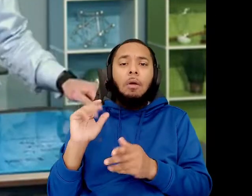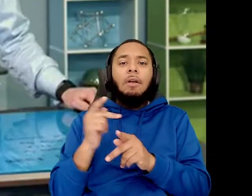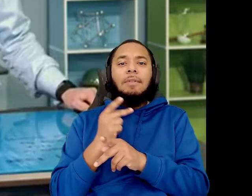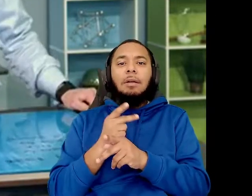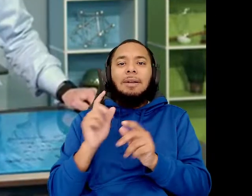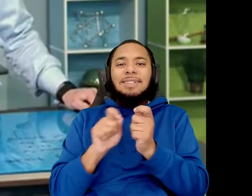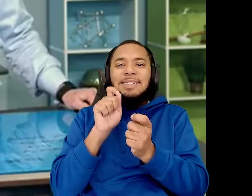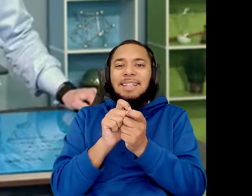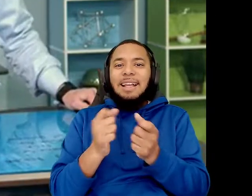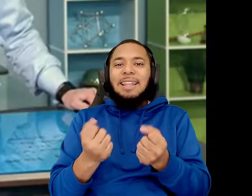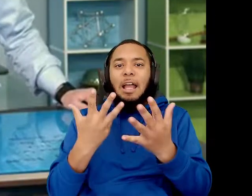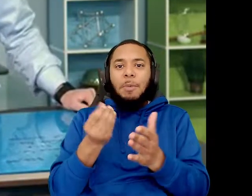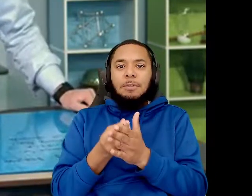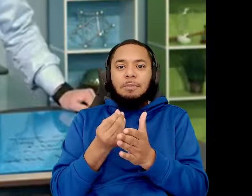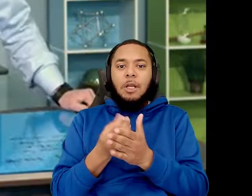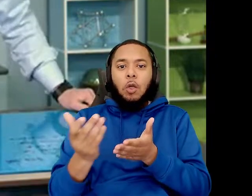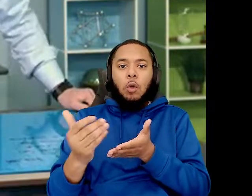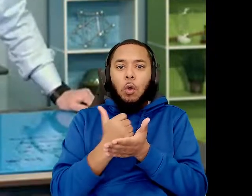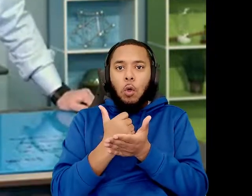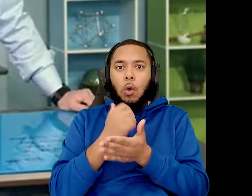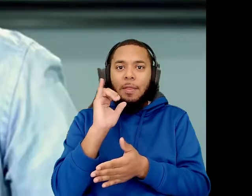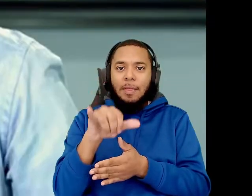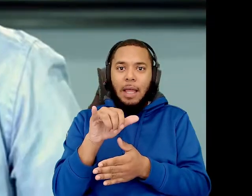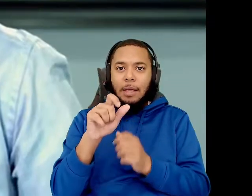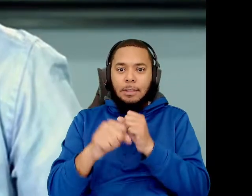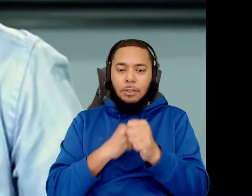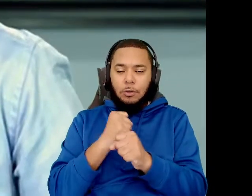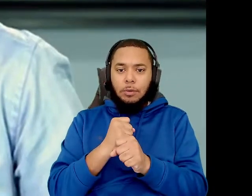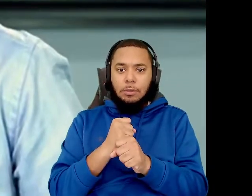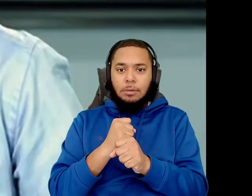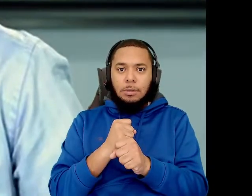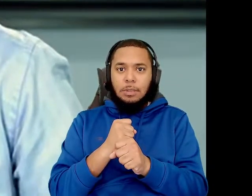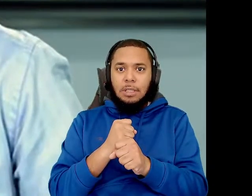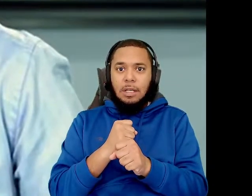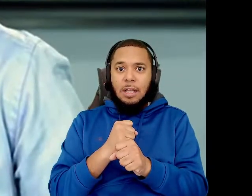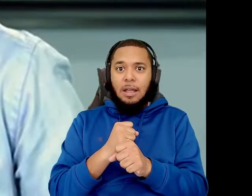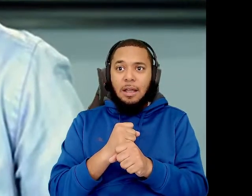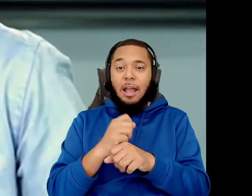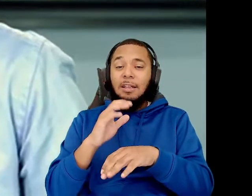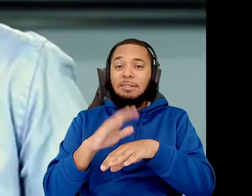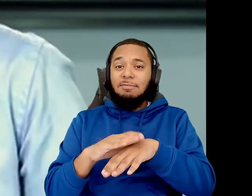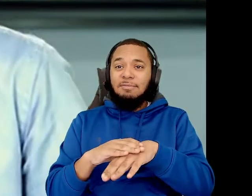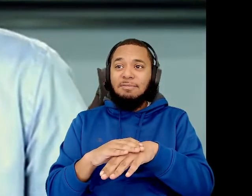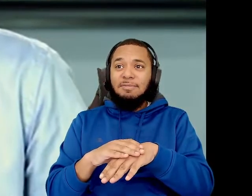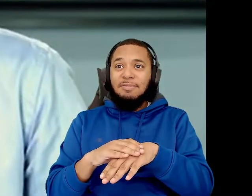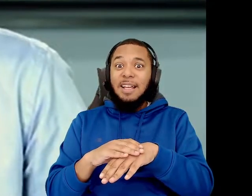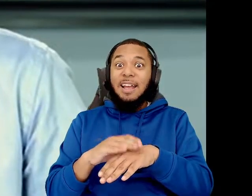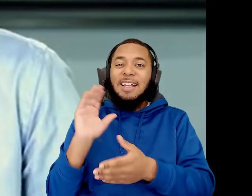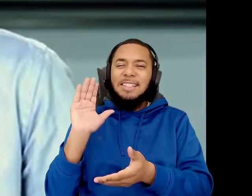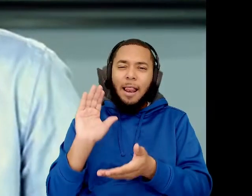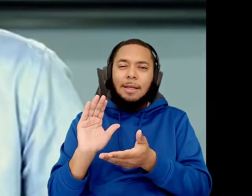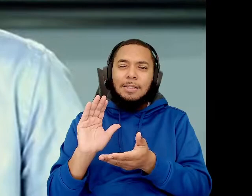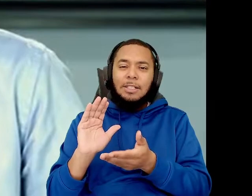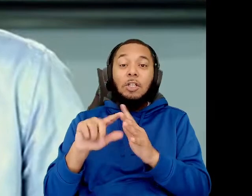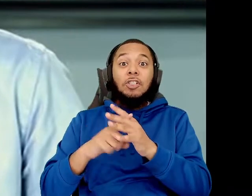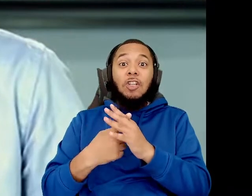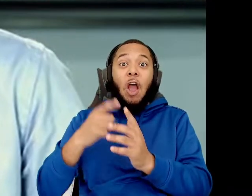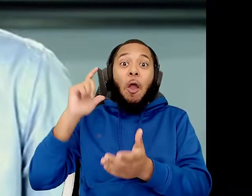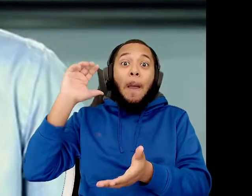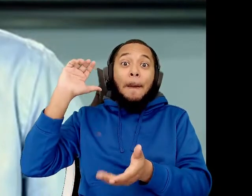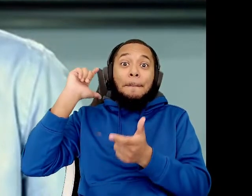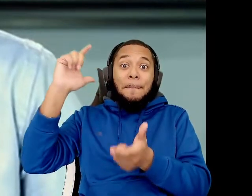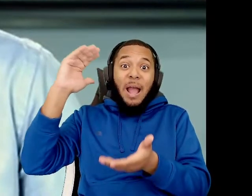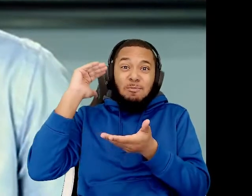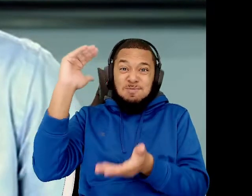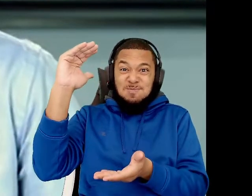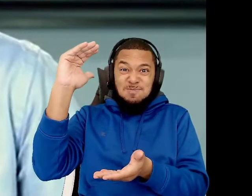exactly how much money we're making per year. Here's a hint. It's less. Because when you start with a big number and then you start chipping away